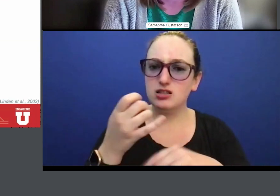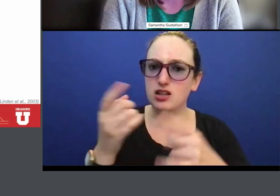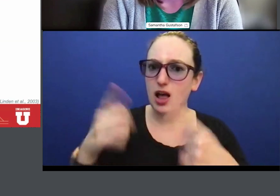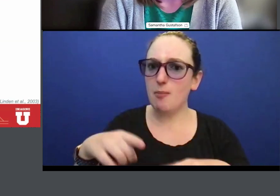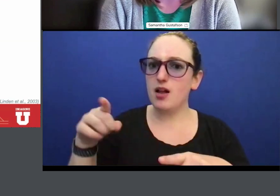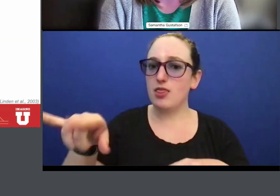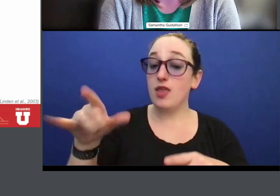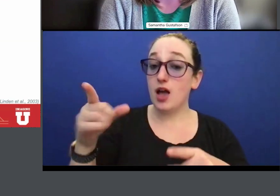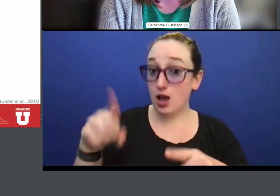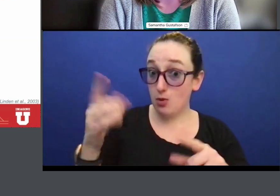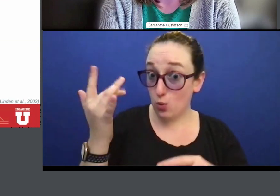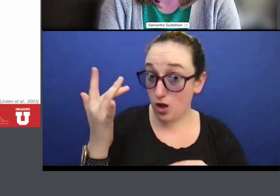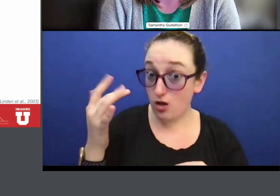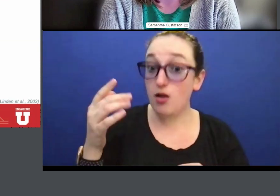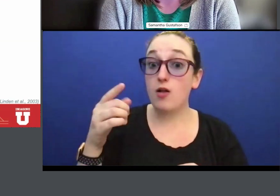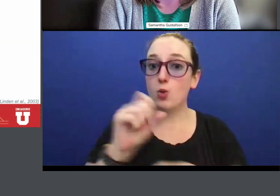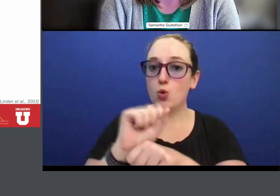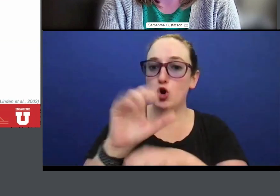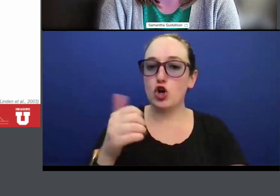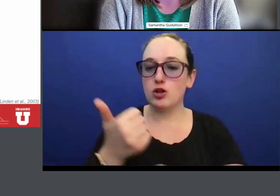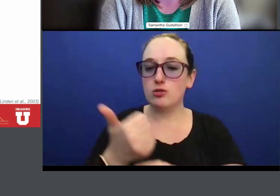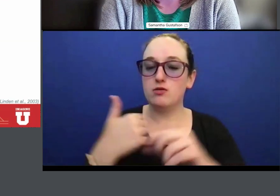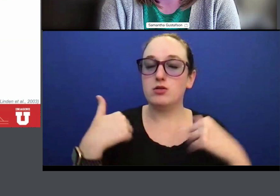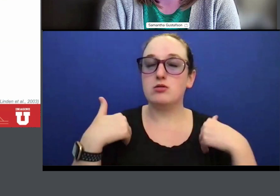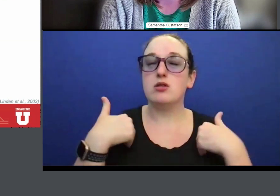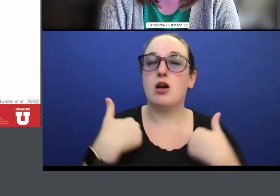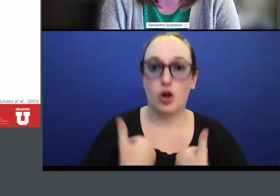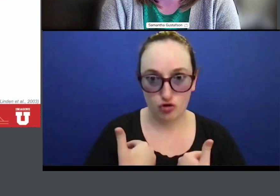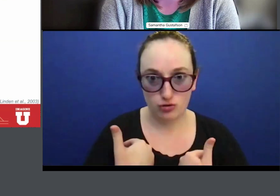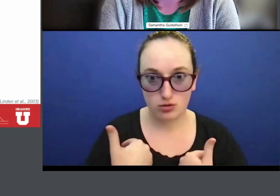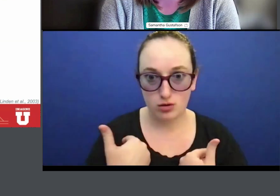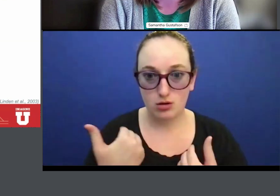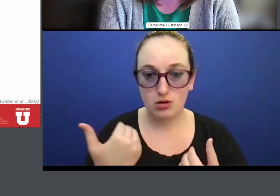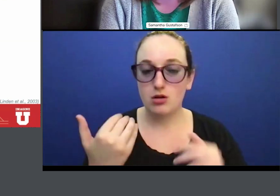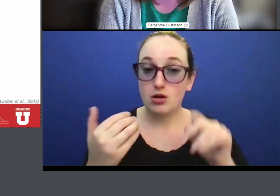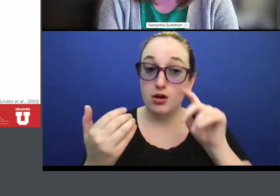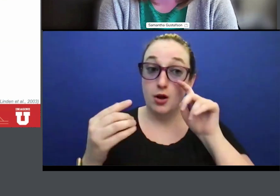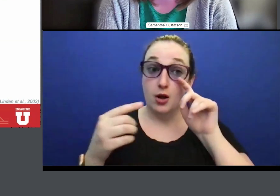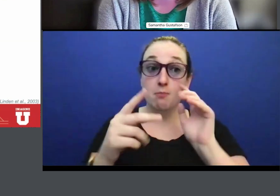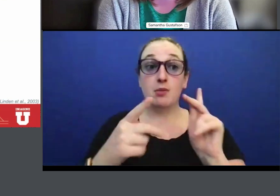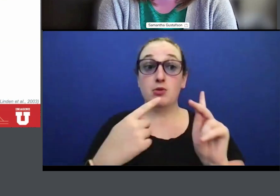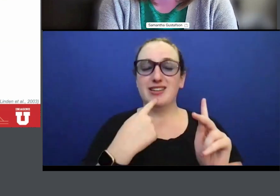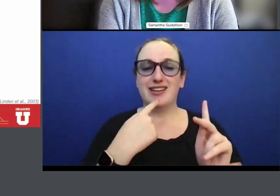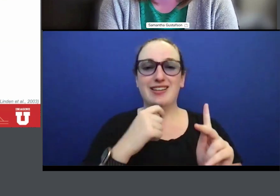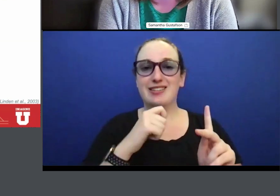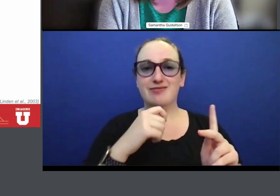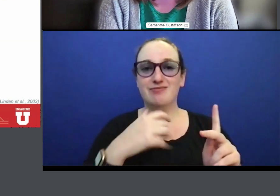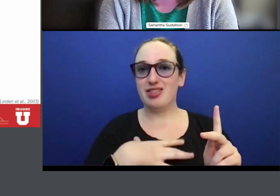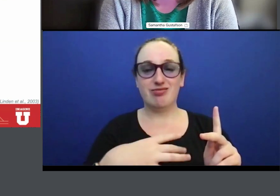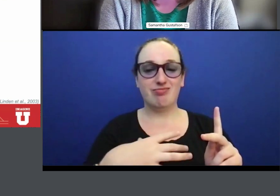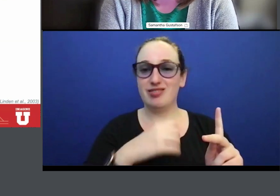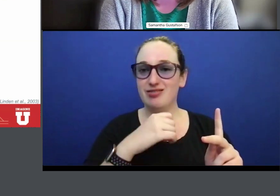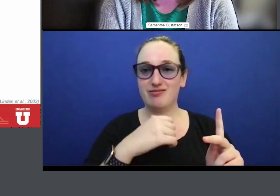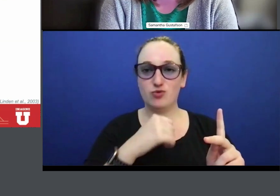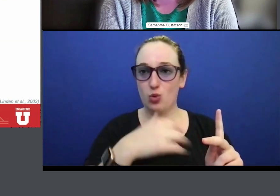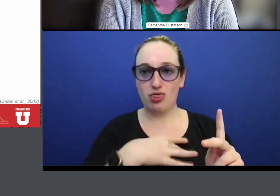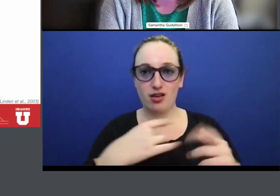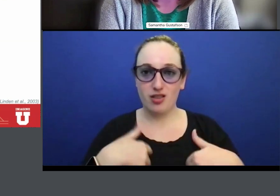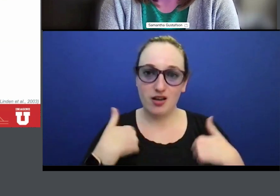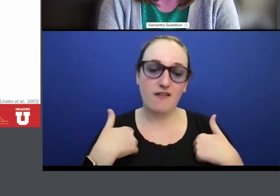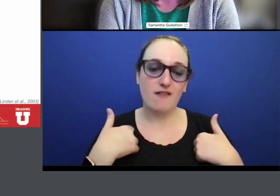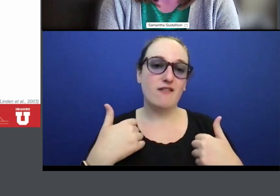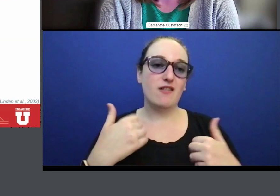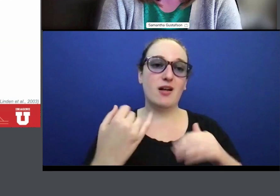fatigued. We have people who report a poorer quality of life, that they're more isolated because they choose to be less